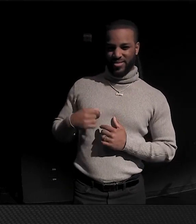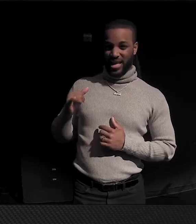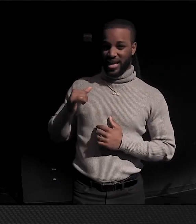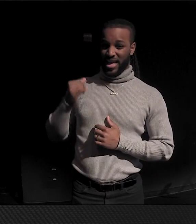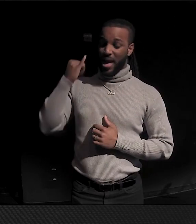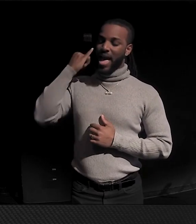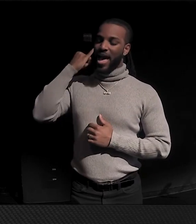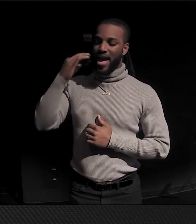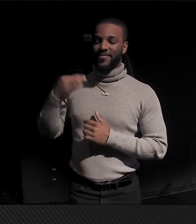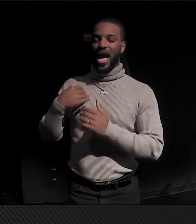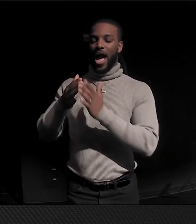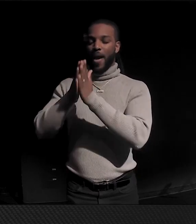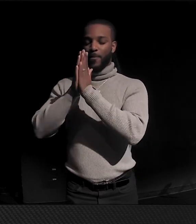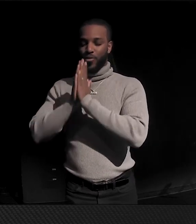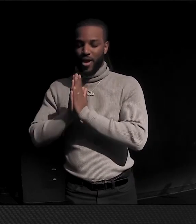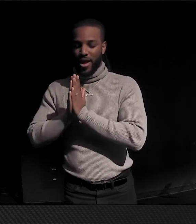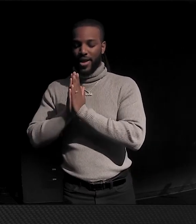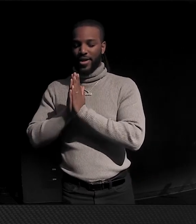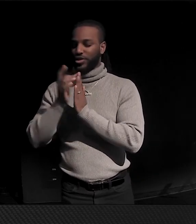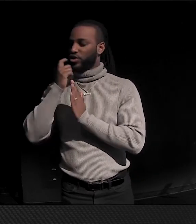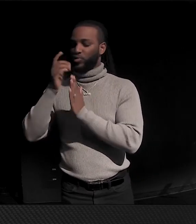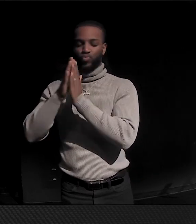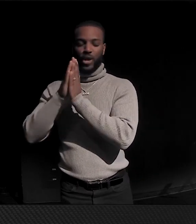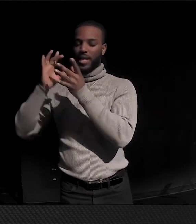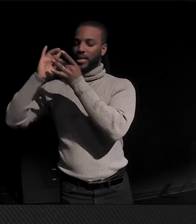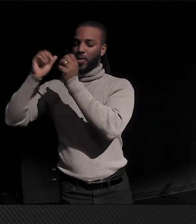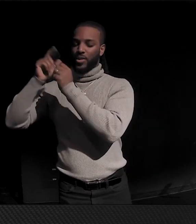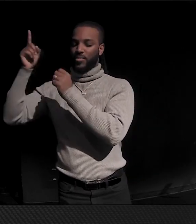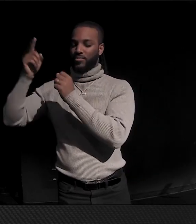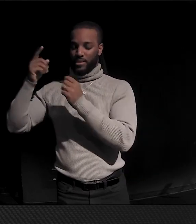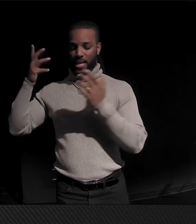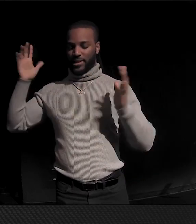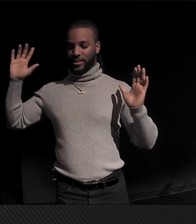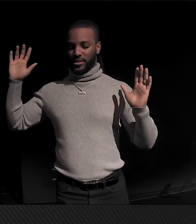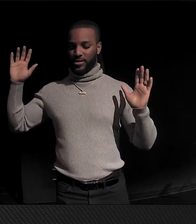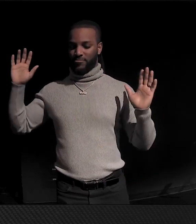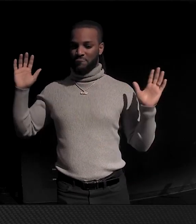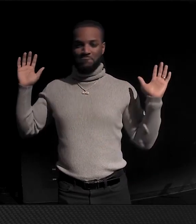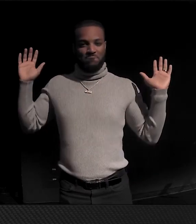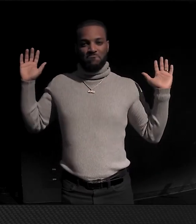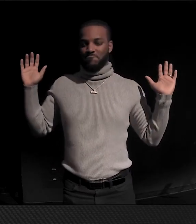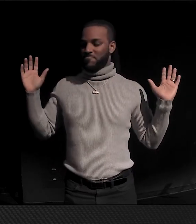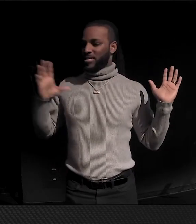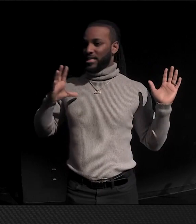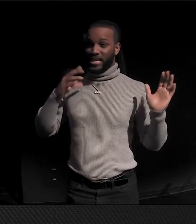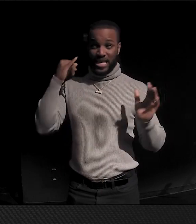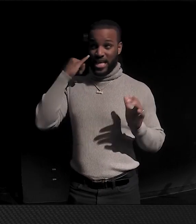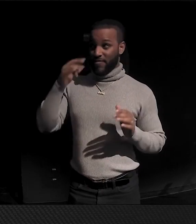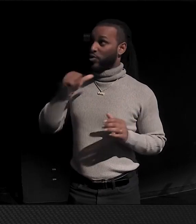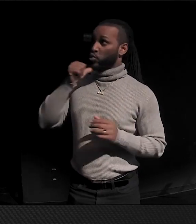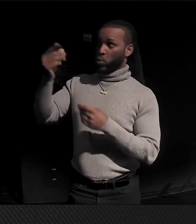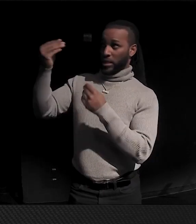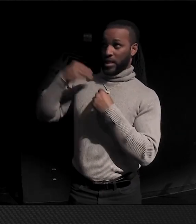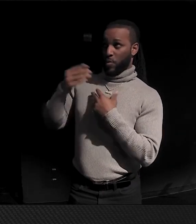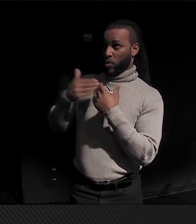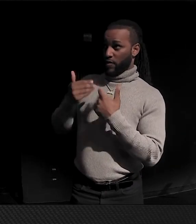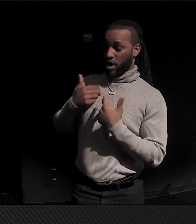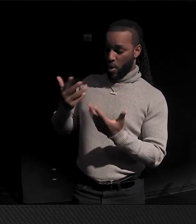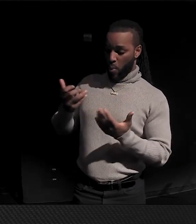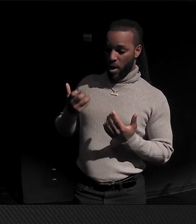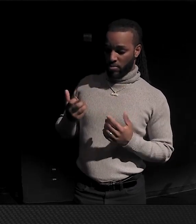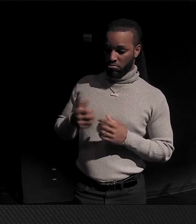with expectancy, I'm owed nothing. I just want to connect with you. And then I ask out of that relationship. And when I don't get what I want, then I